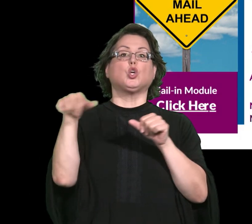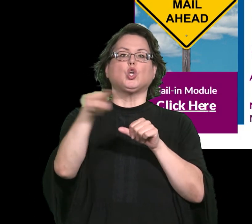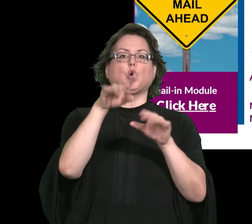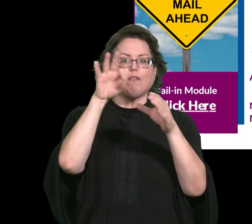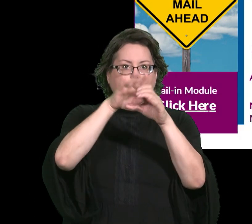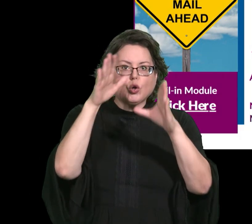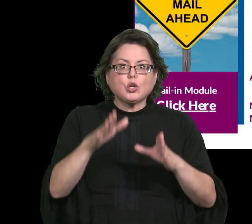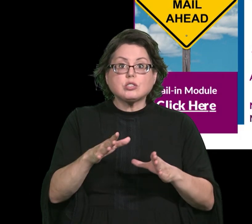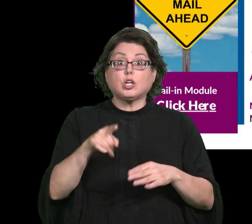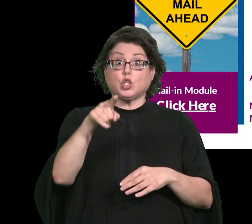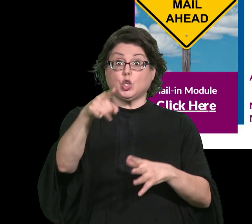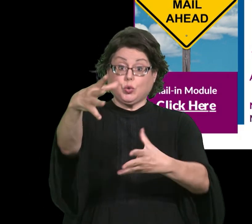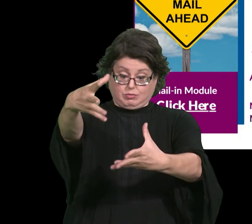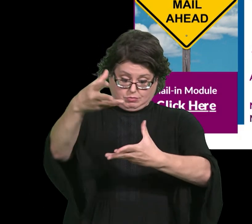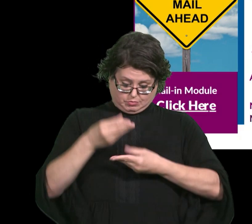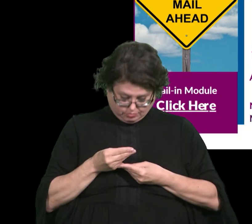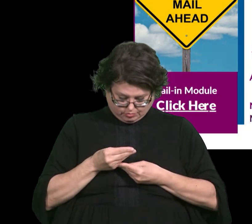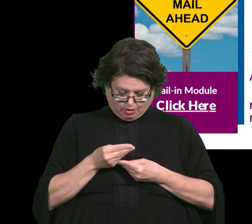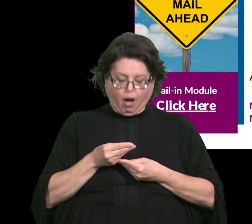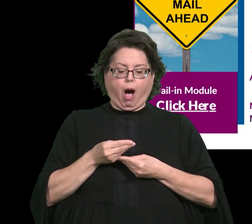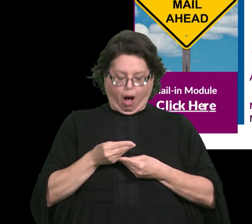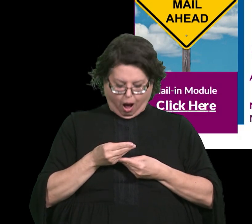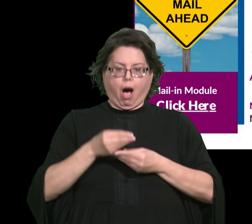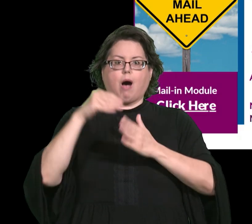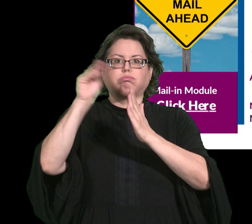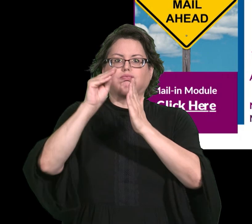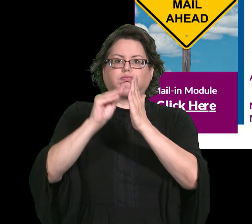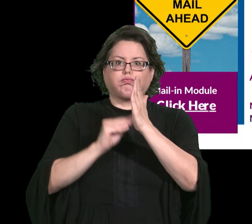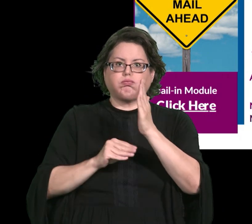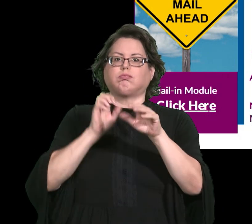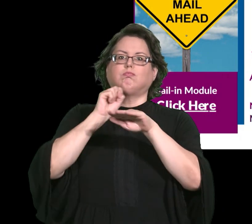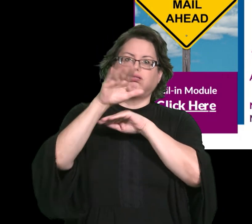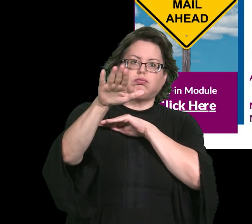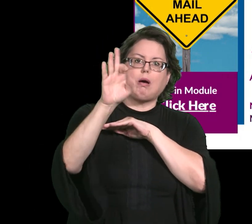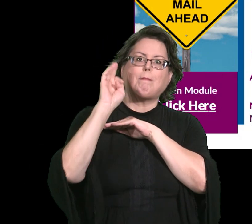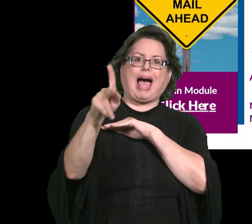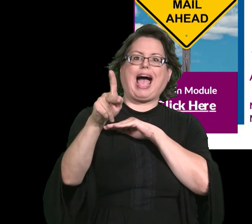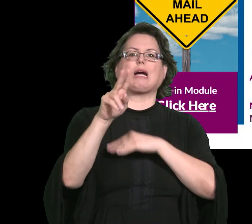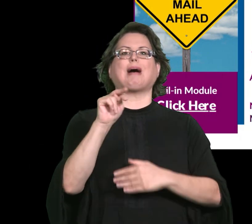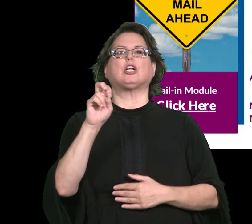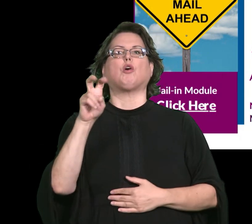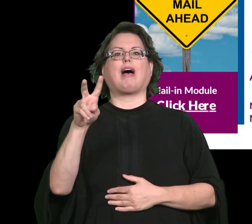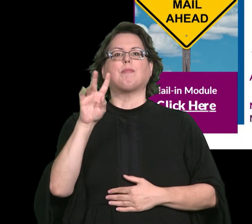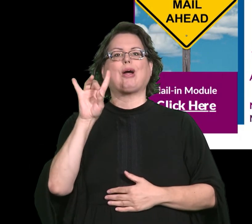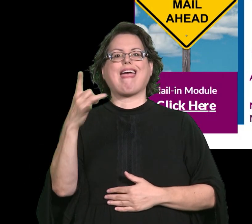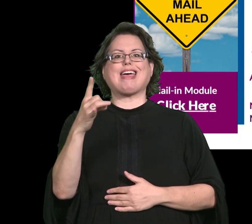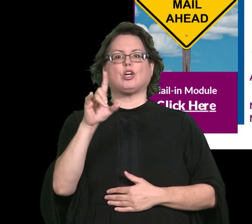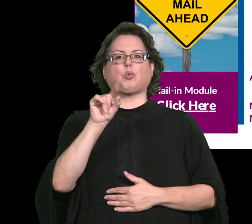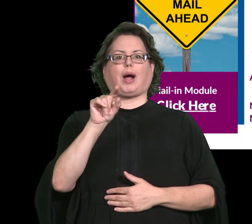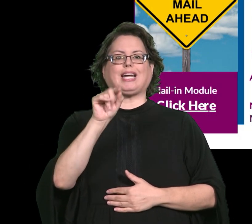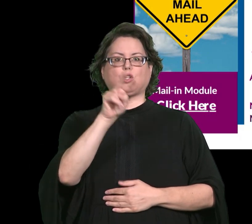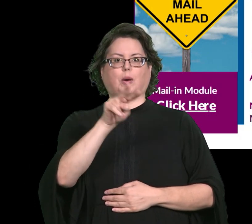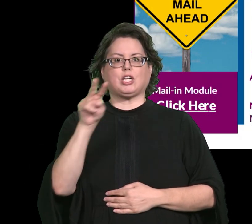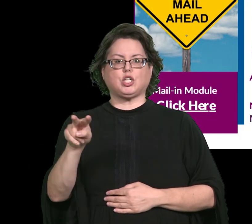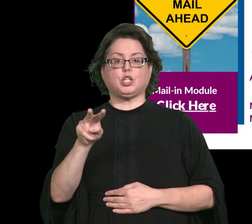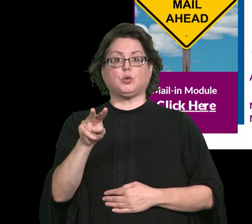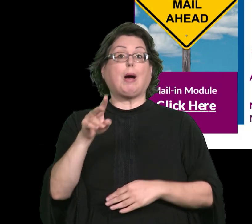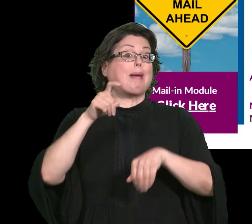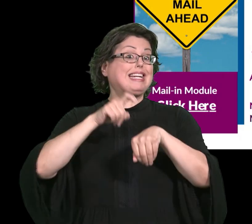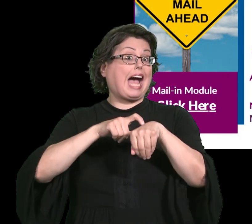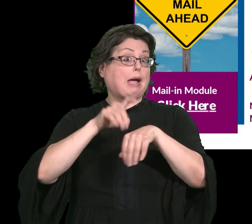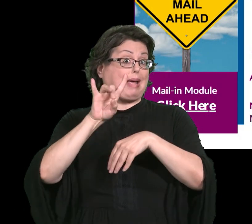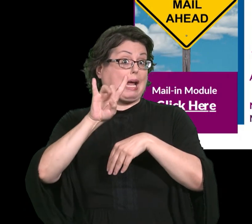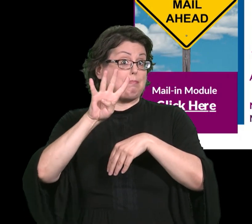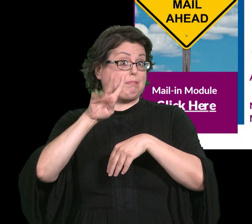complete and return the mail-in absentee ballot by November 8th, 2022 by 8